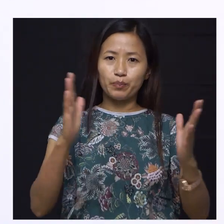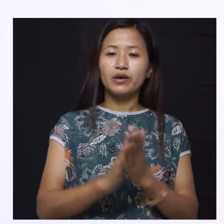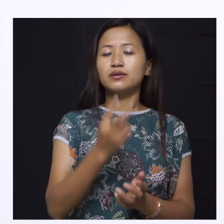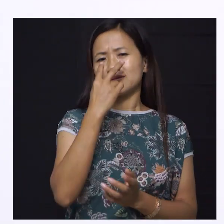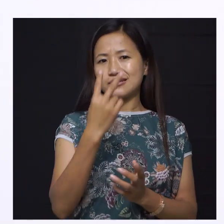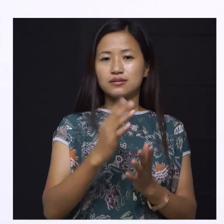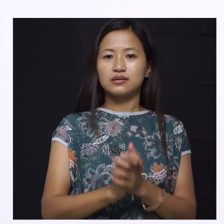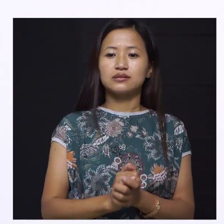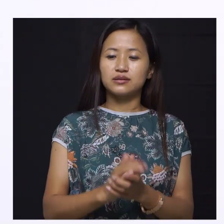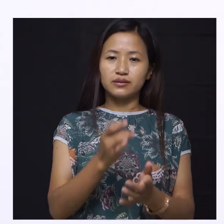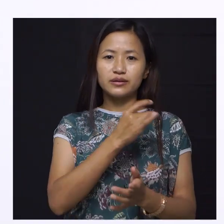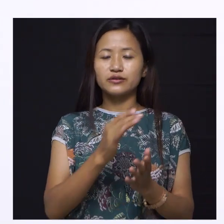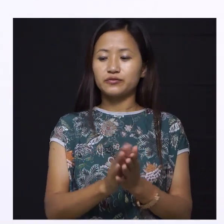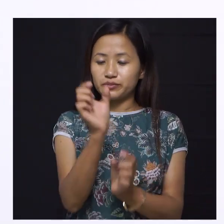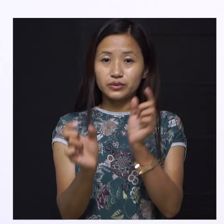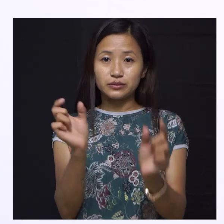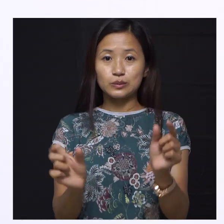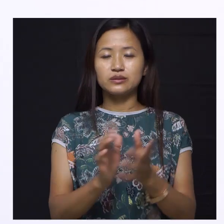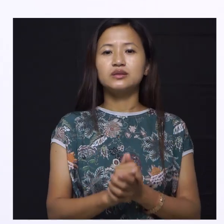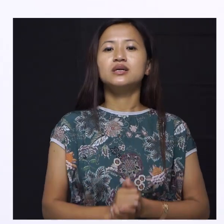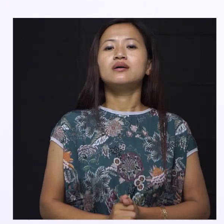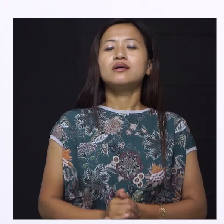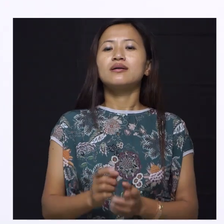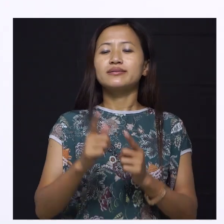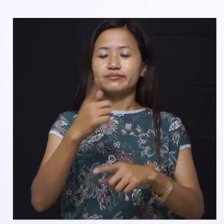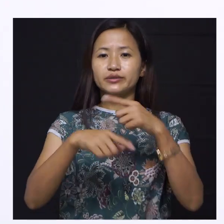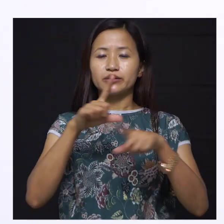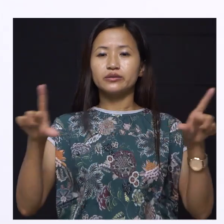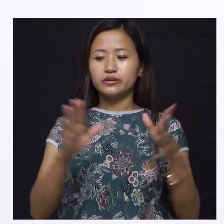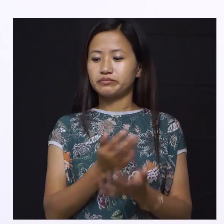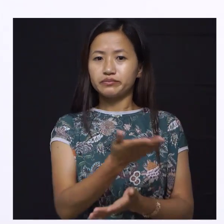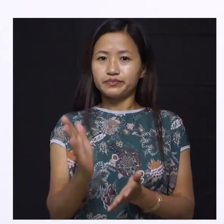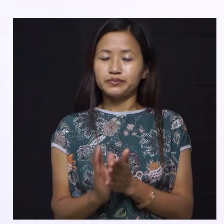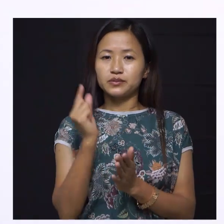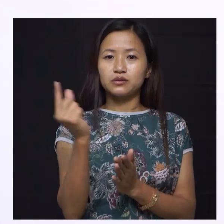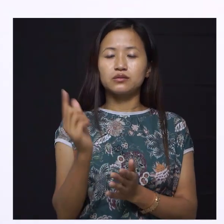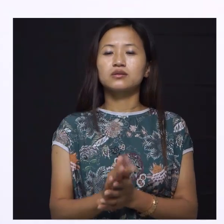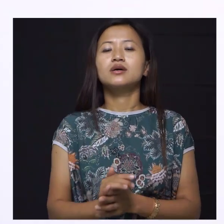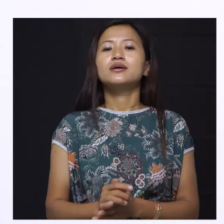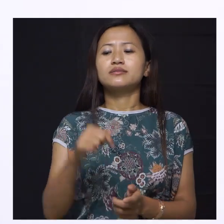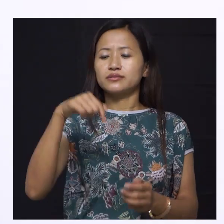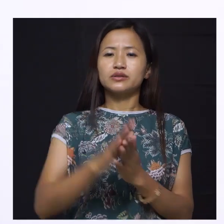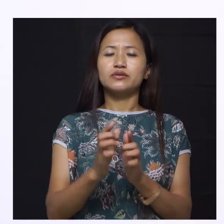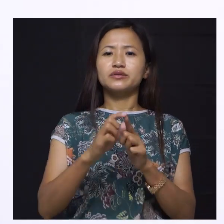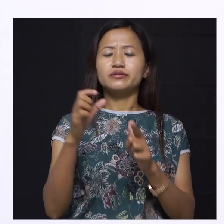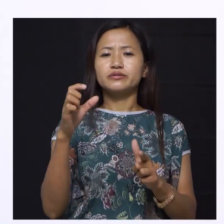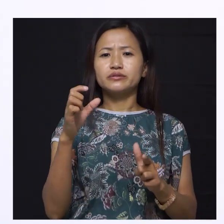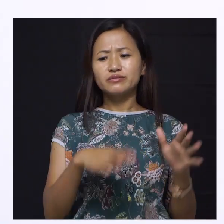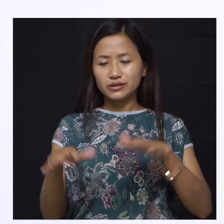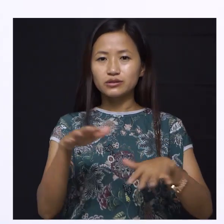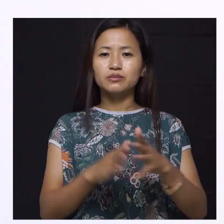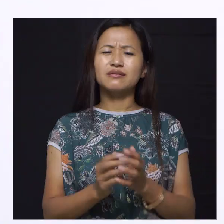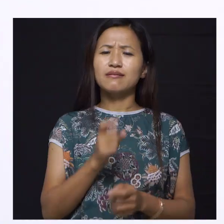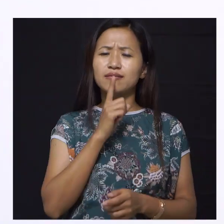see the kind of people, the kind of languages that they use. In a drama, we really feel, if you really understand